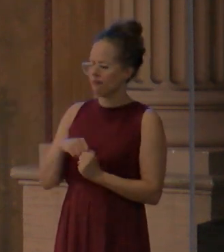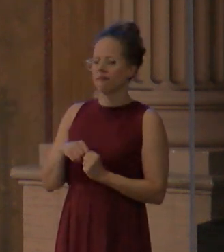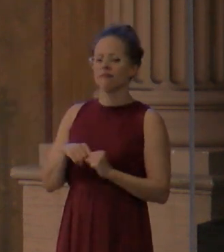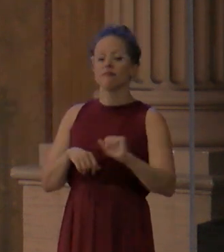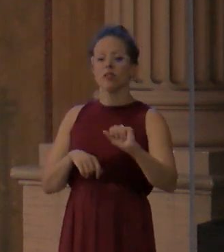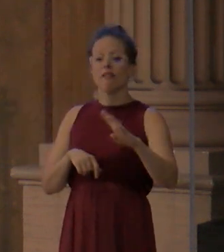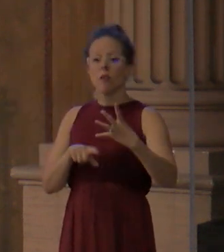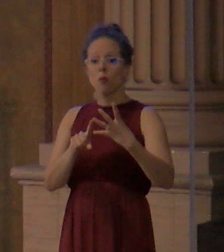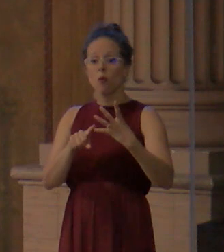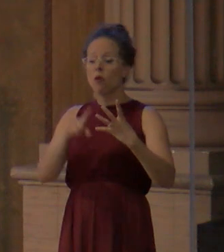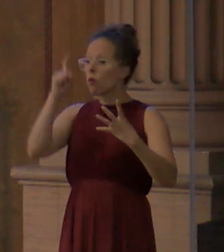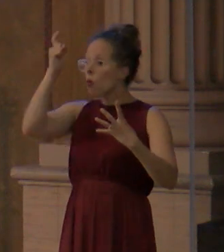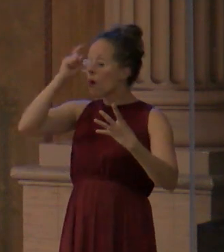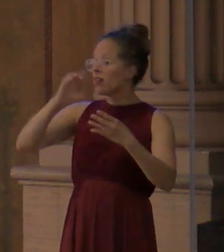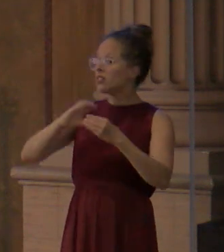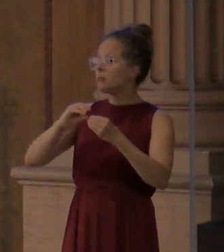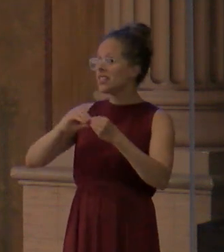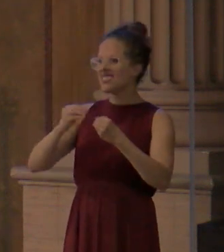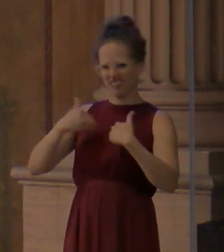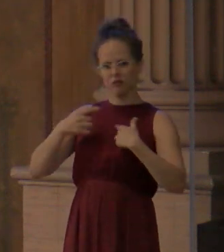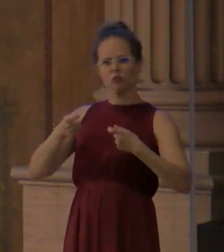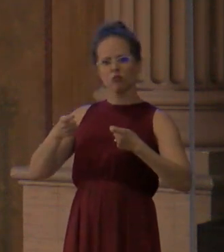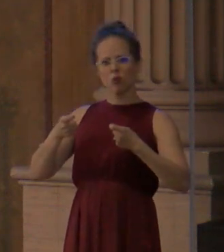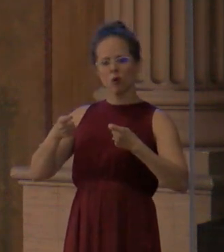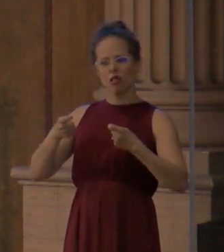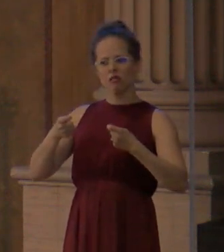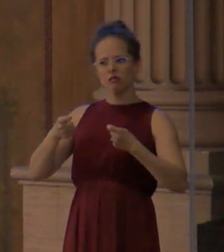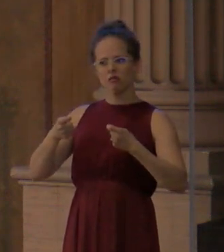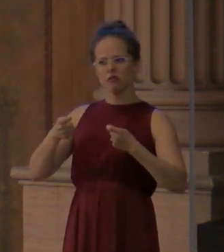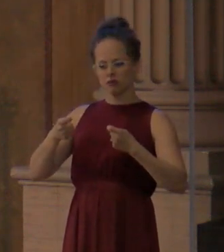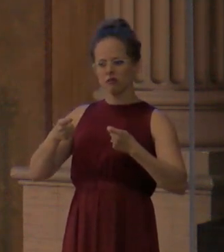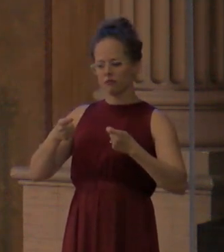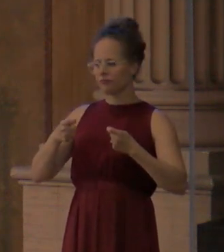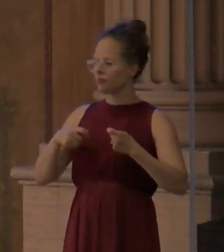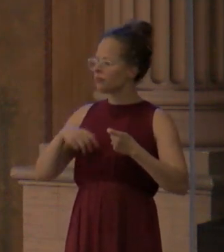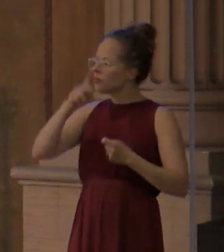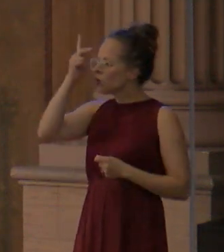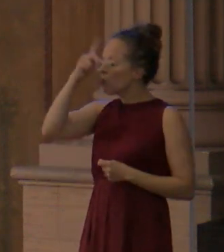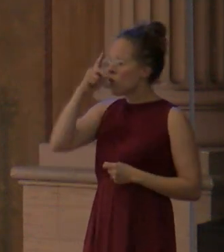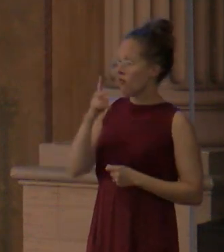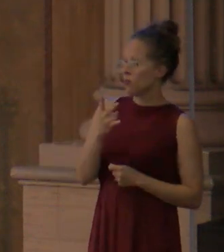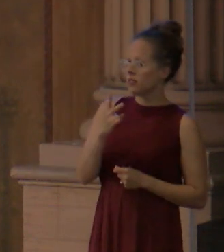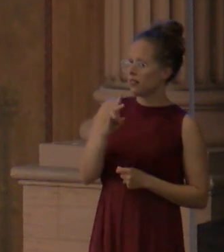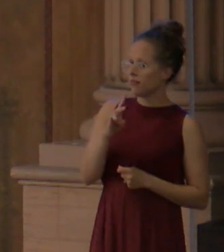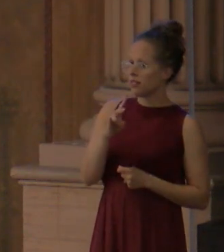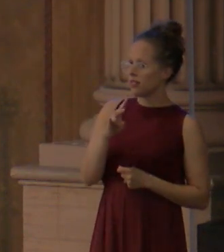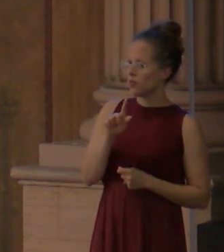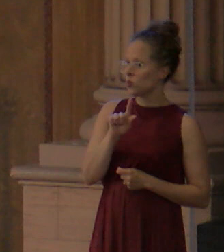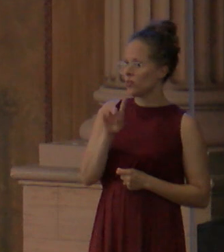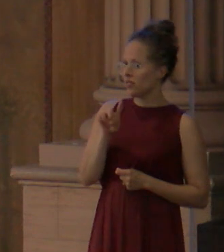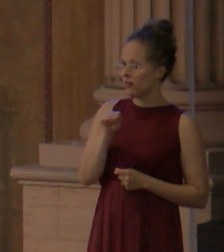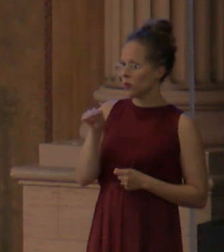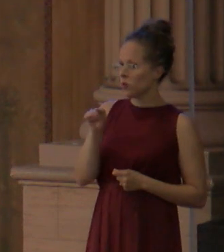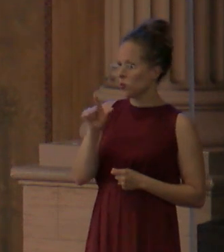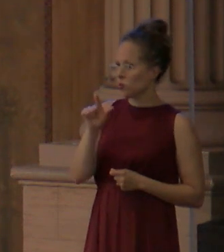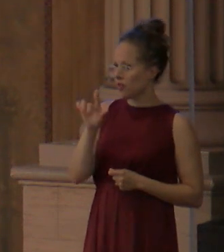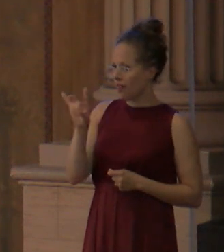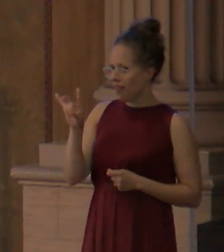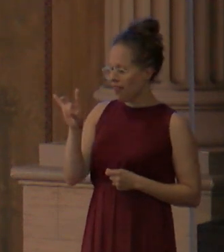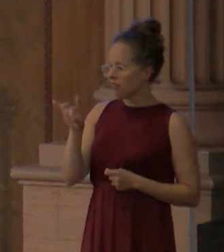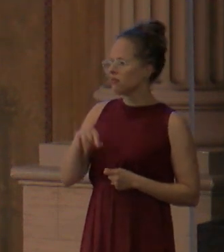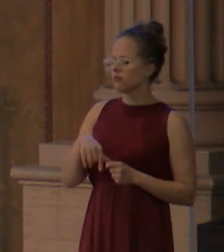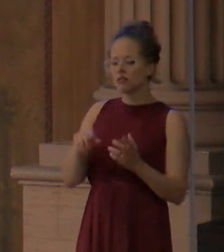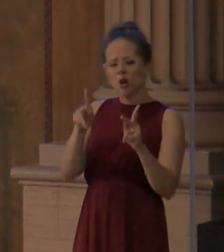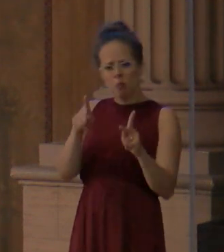speech is controlled. It's controlled. Notice Proverbs 17:27-28. He says, whoever restrains his words